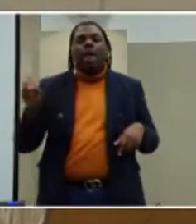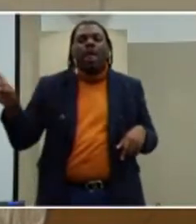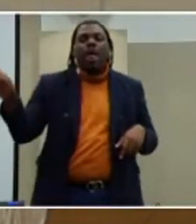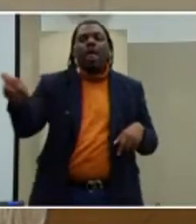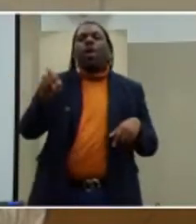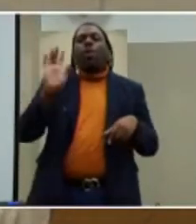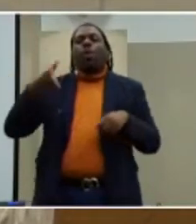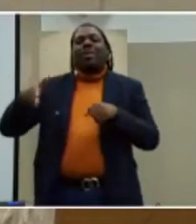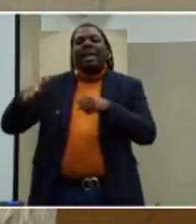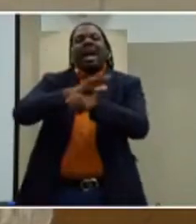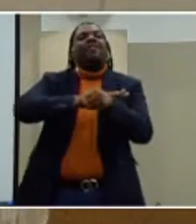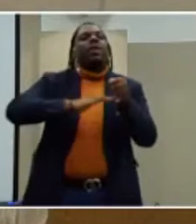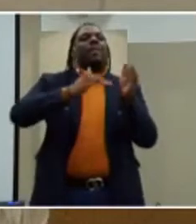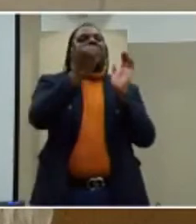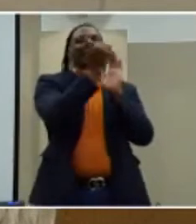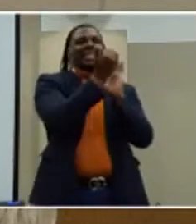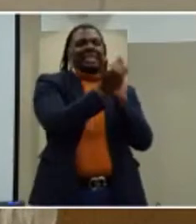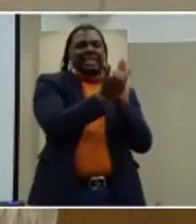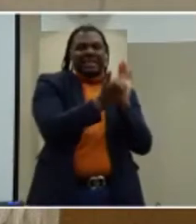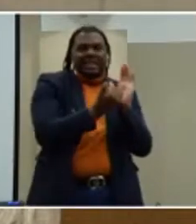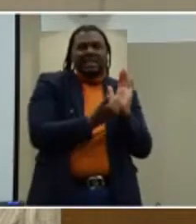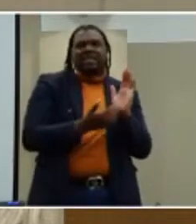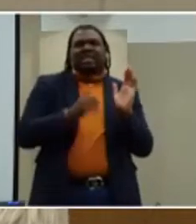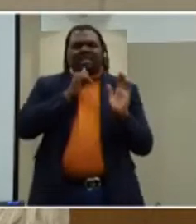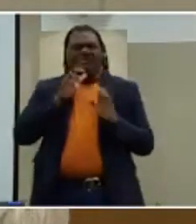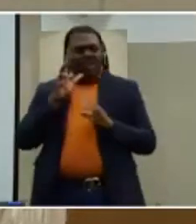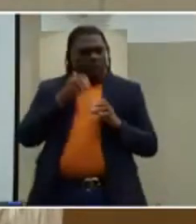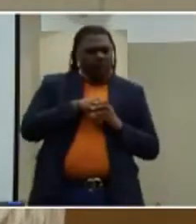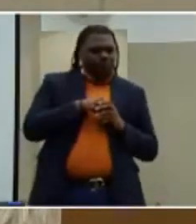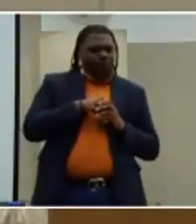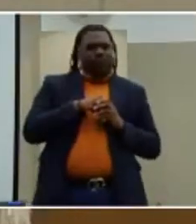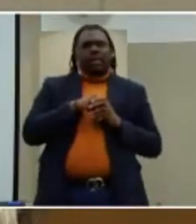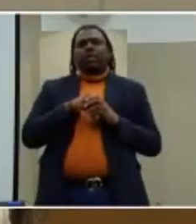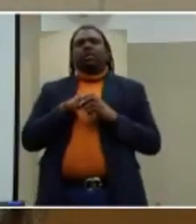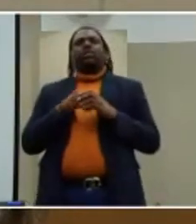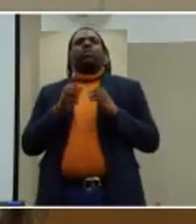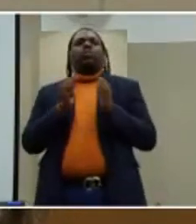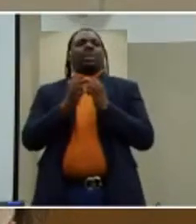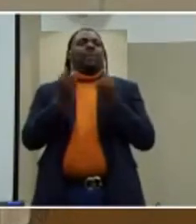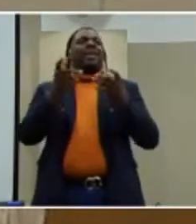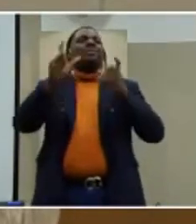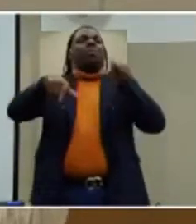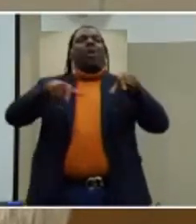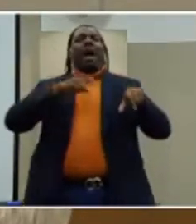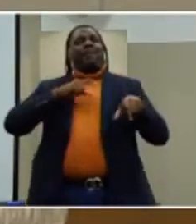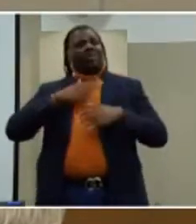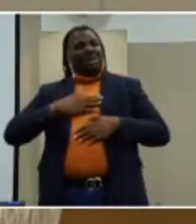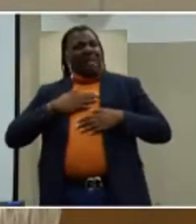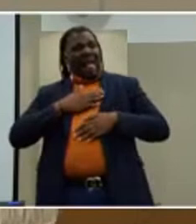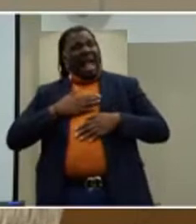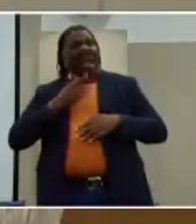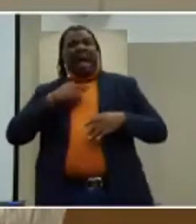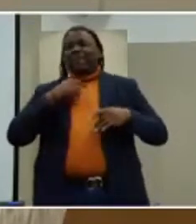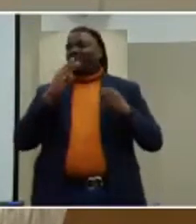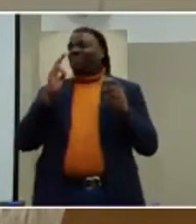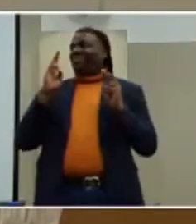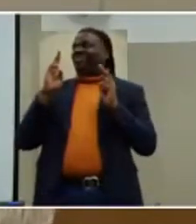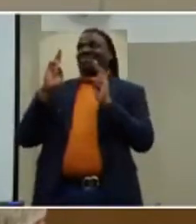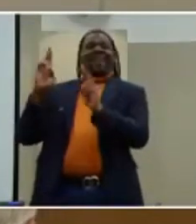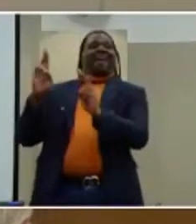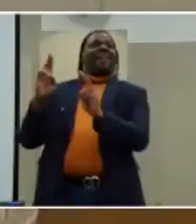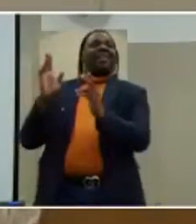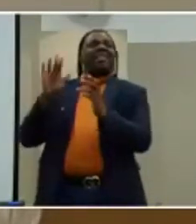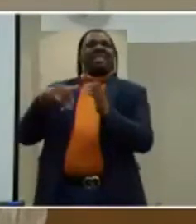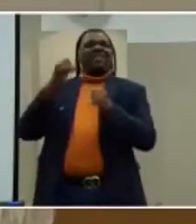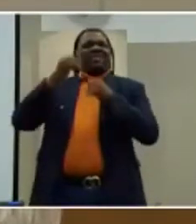I'm pleased that, although I haven't been as involved in them as long as many people, I'm sure glad I got to announce the fact that they're final, because